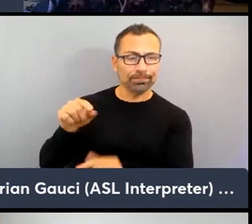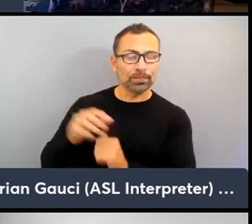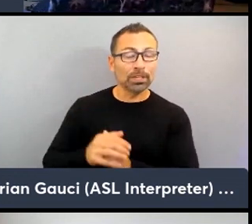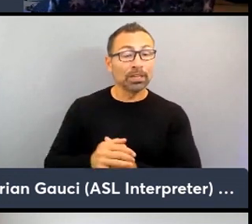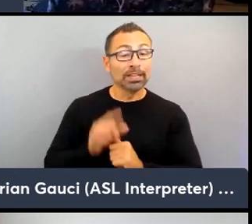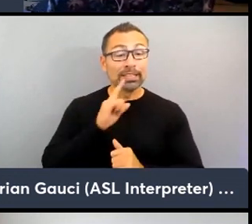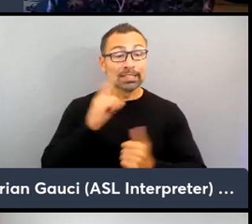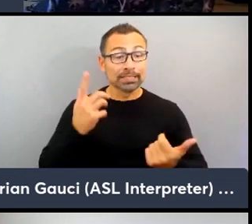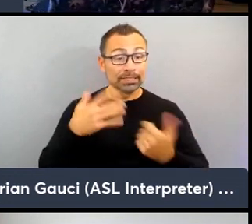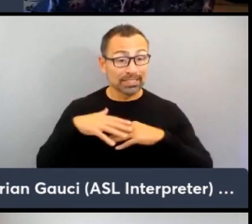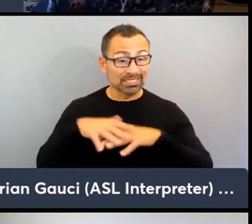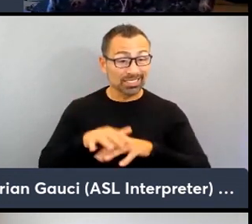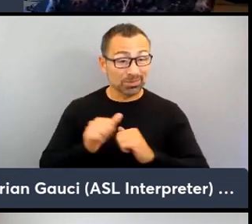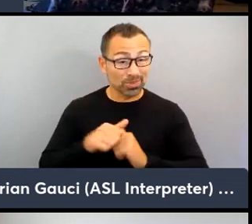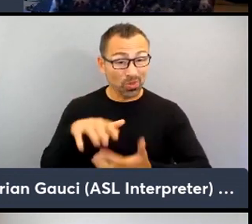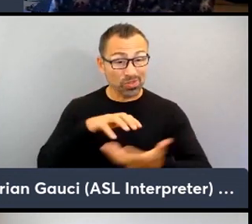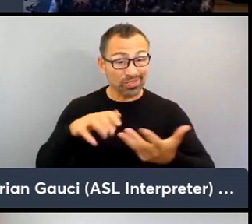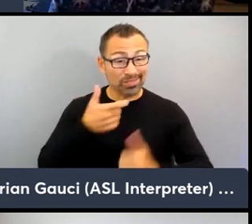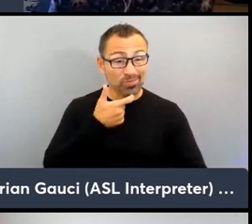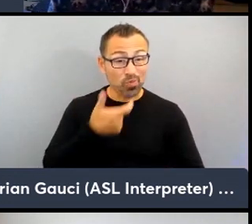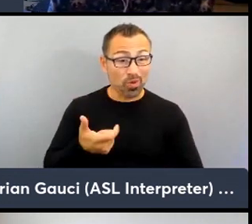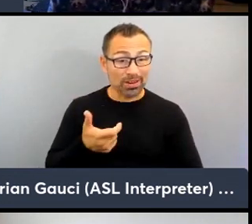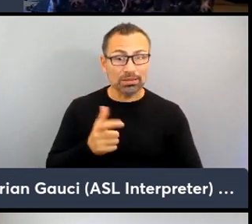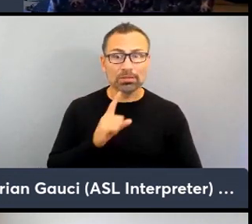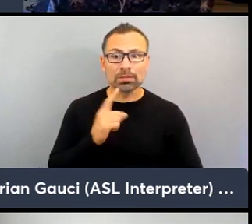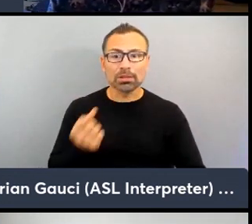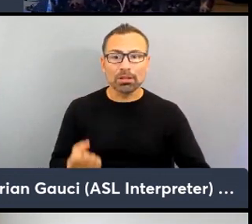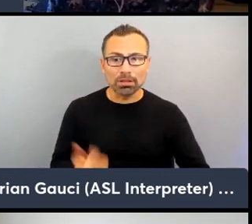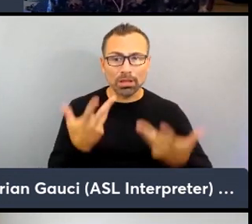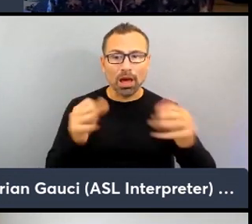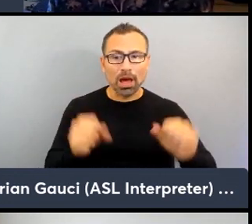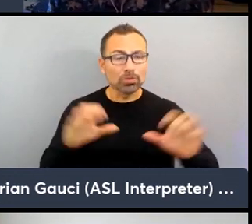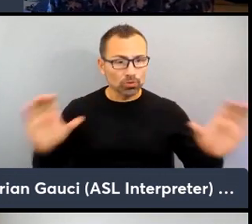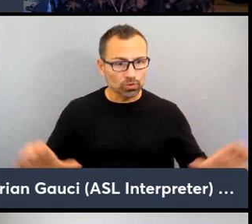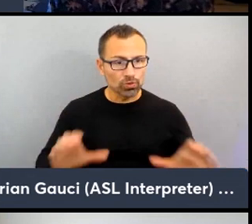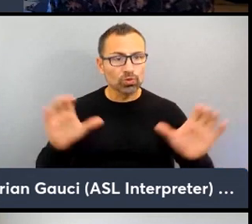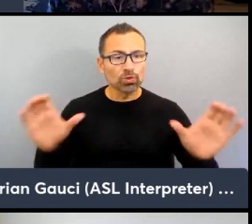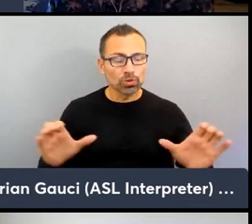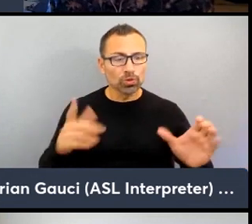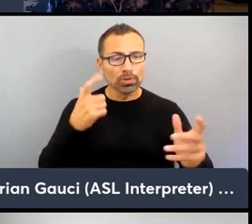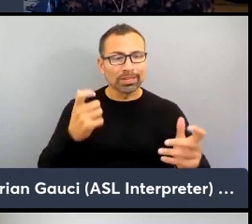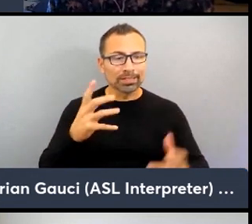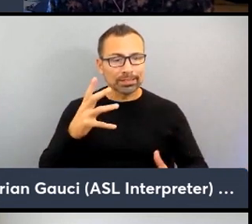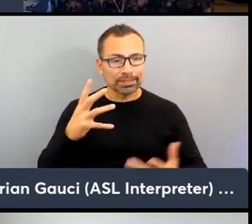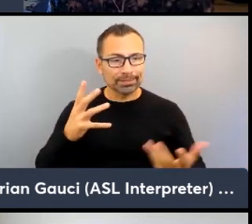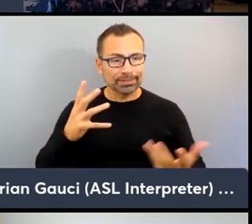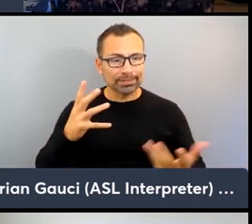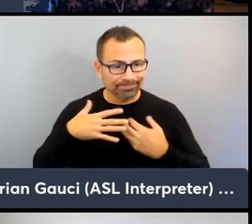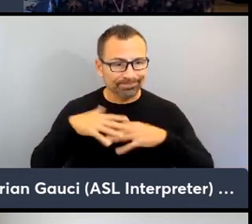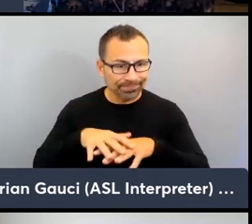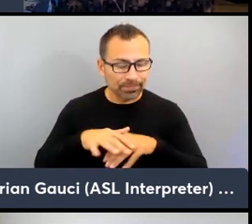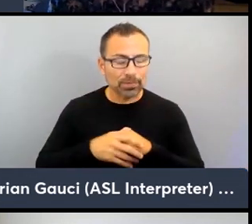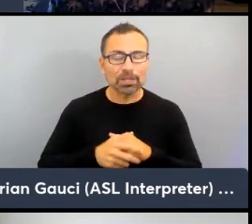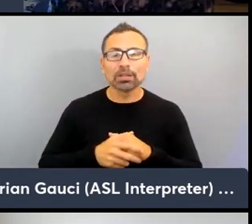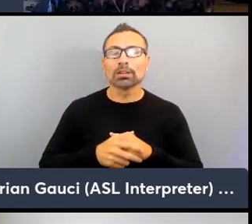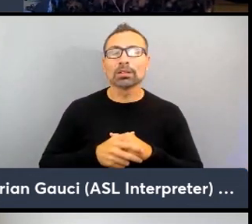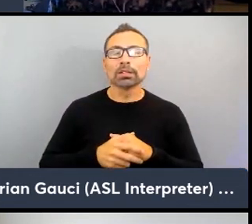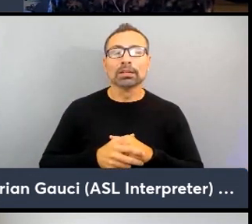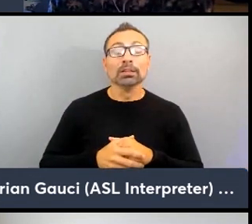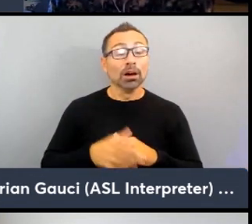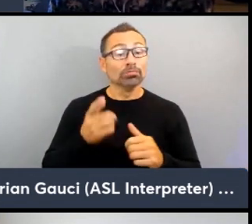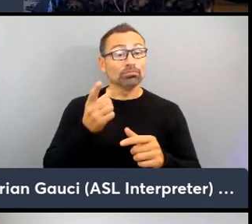there's so much more you can do just because it's in the realm and integrated with CloudWatch. For example, I could set a metric on